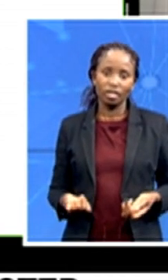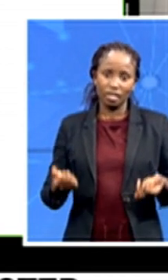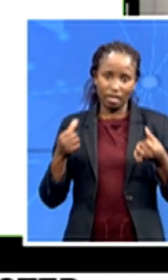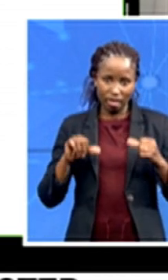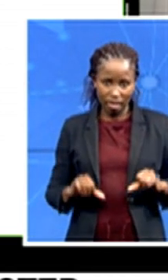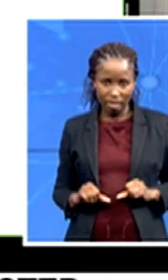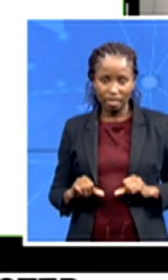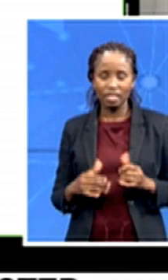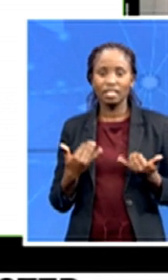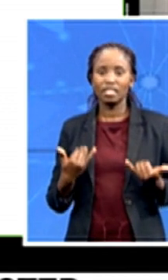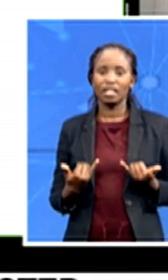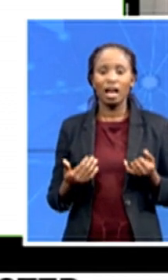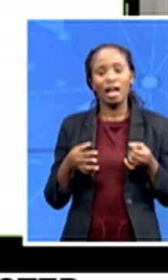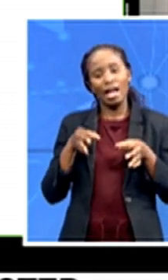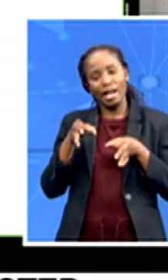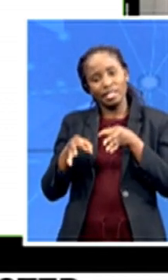following